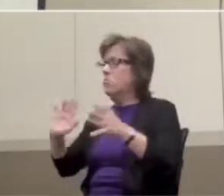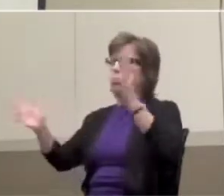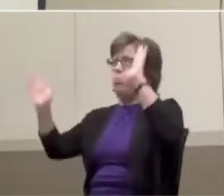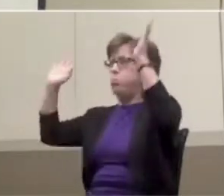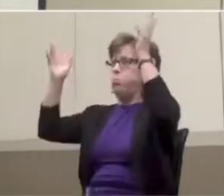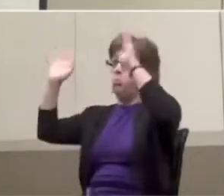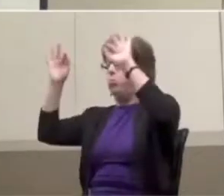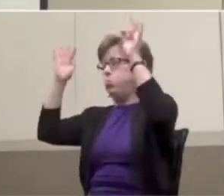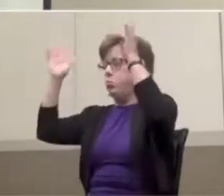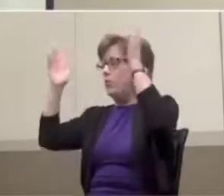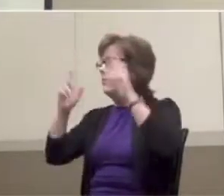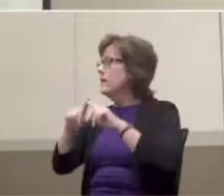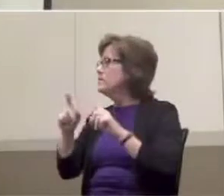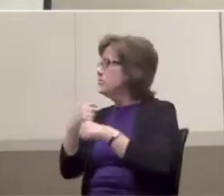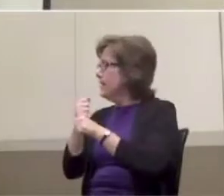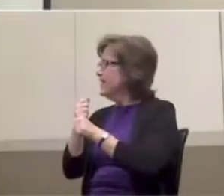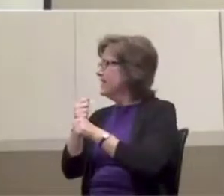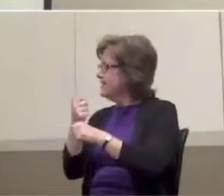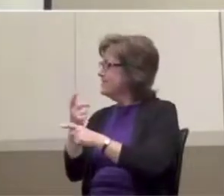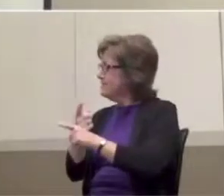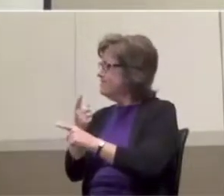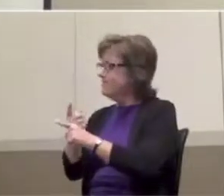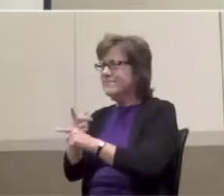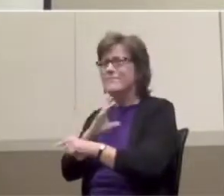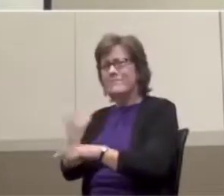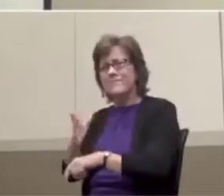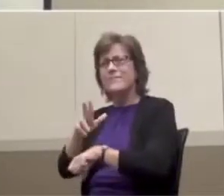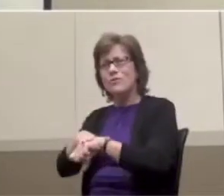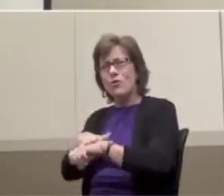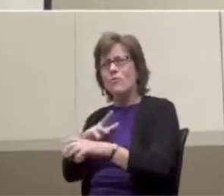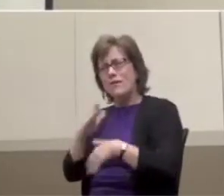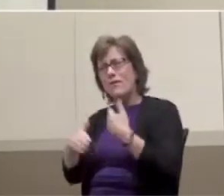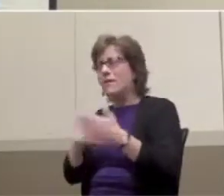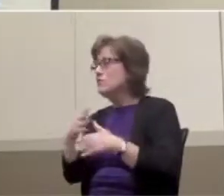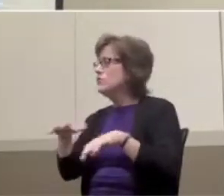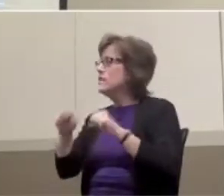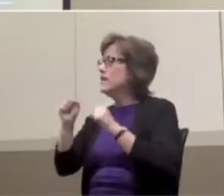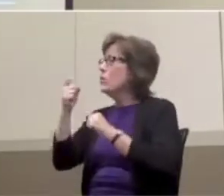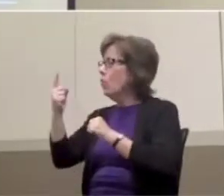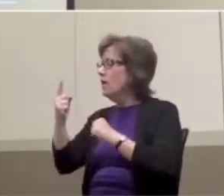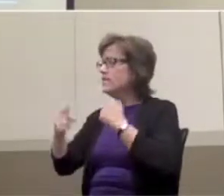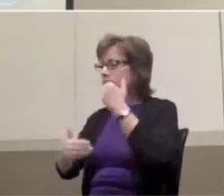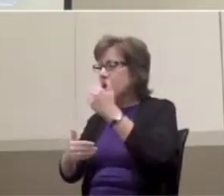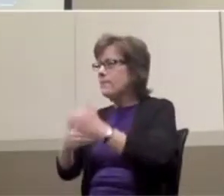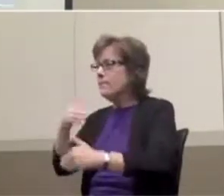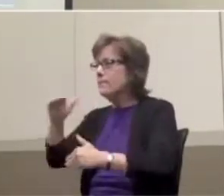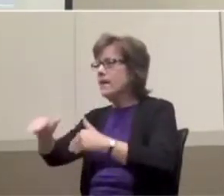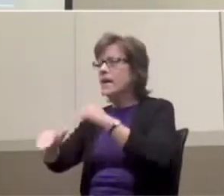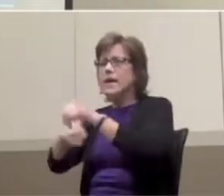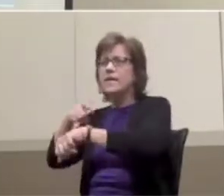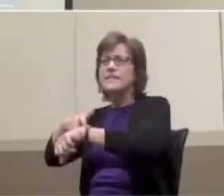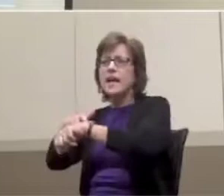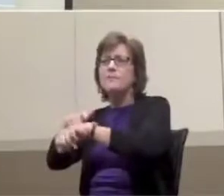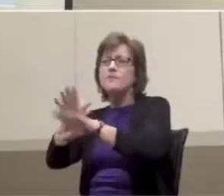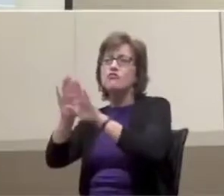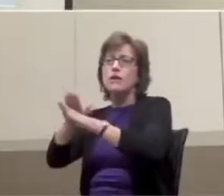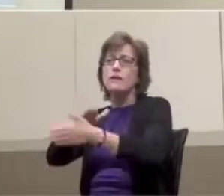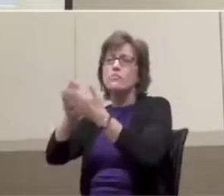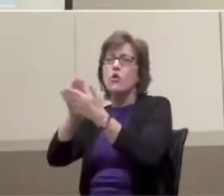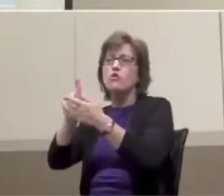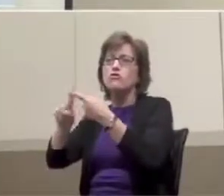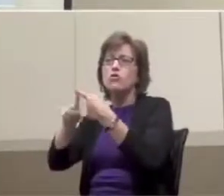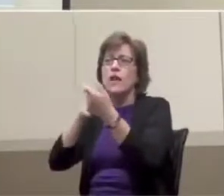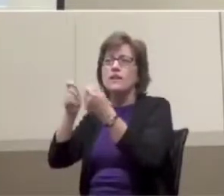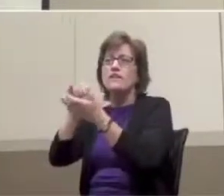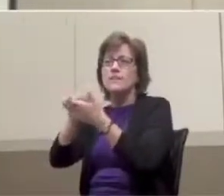for the kid and helping them take it one step at a time would be a great approach to dealing with that behavior, right? And what are the advantages